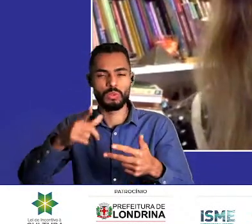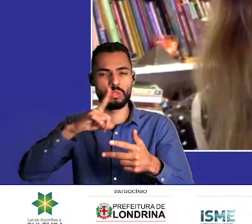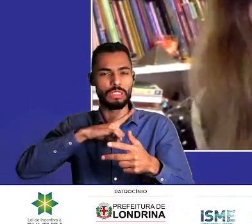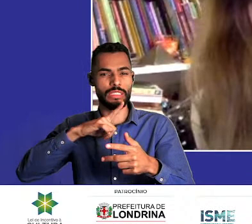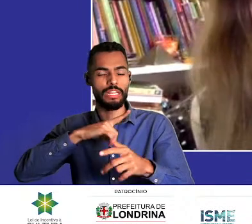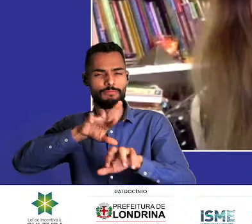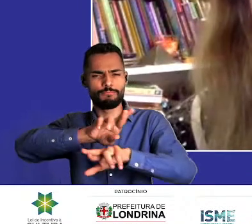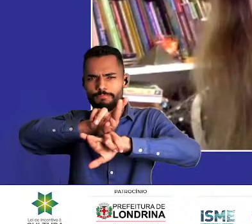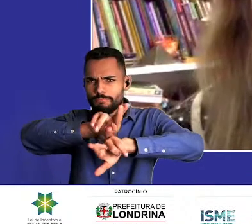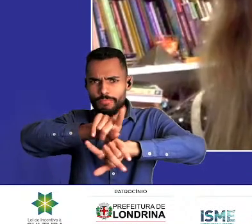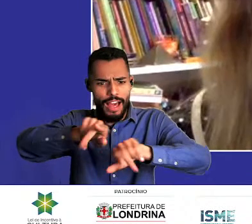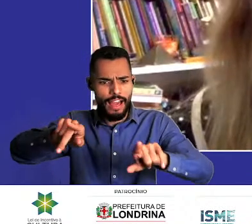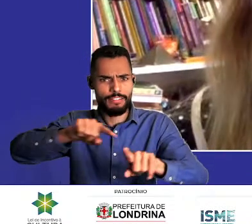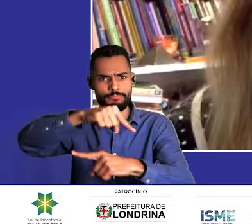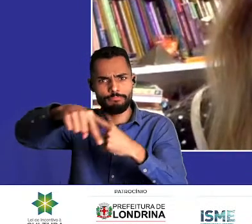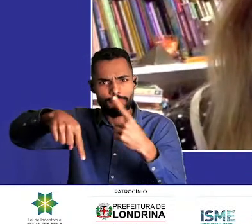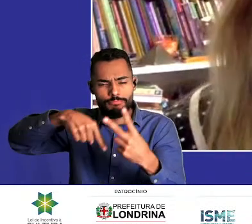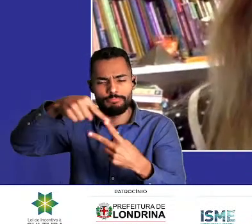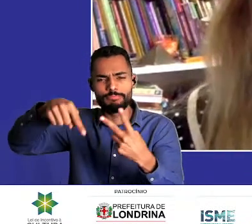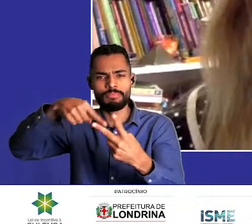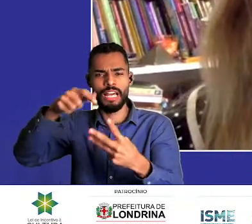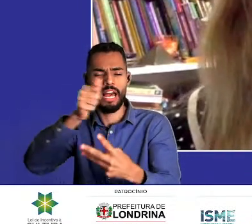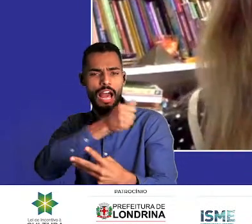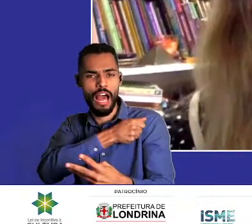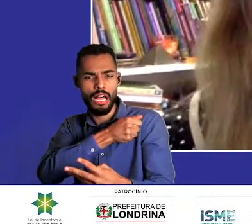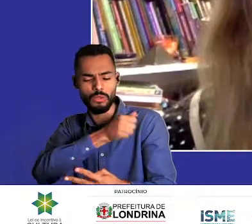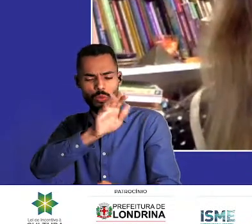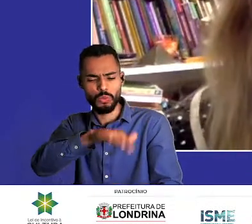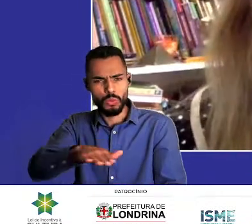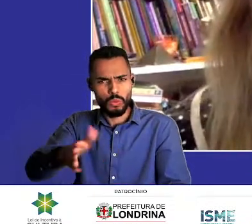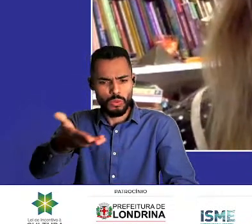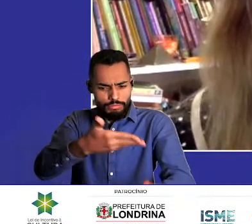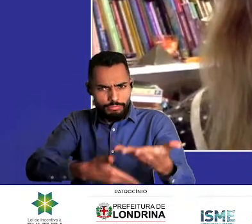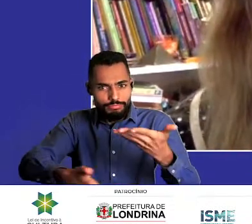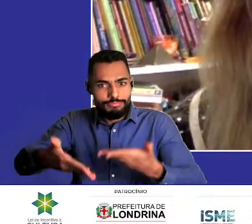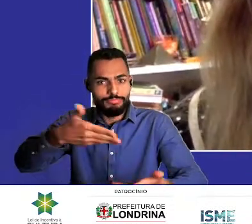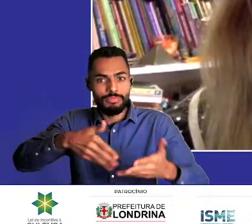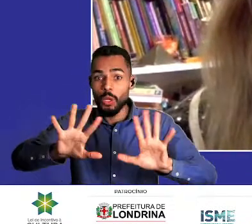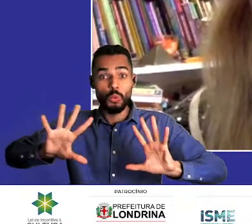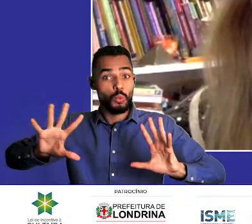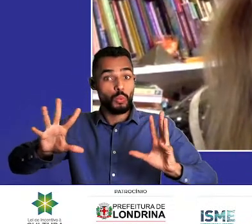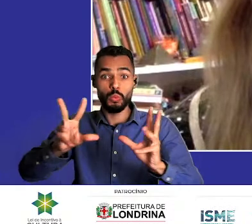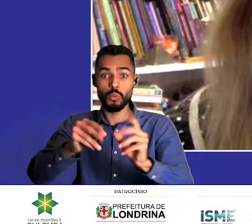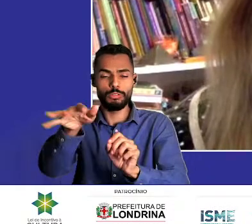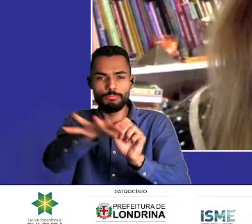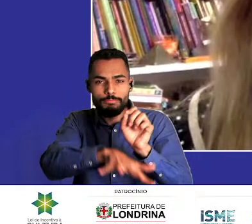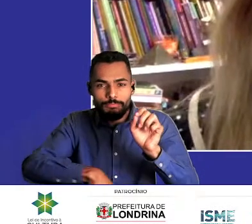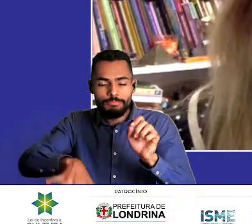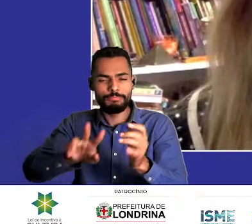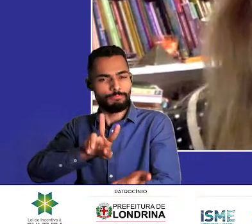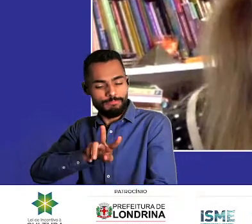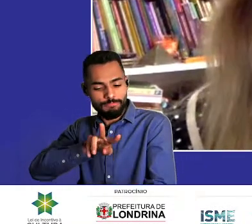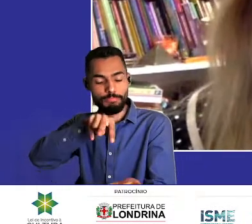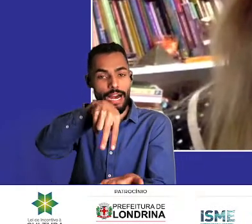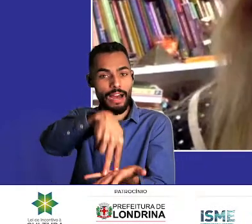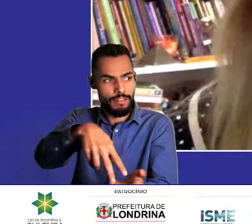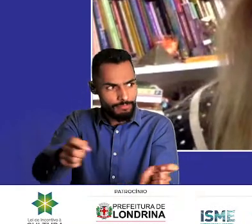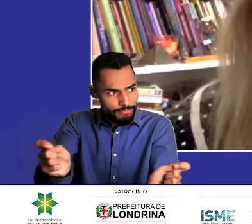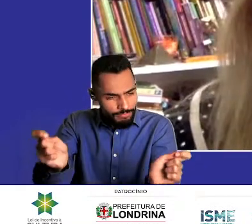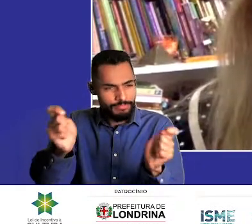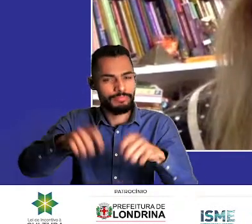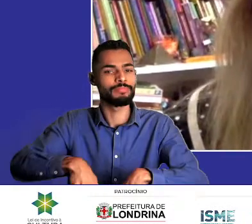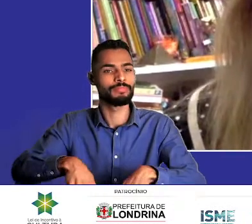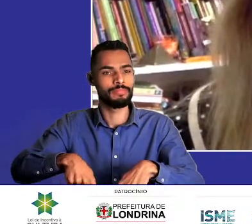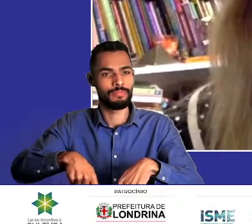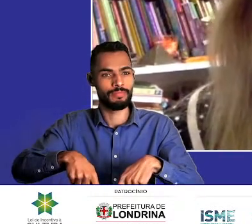and general publics in a participatory process of collective construction of structuring the